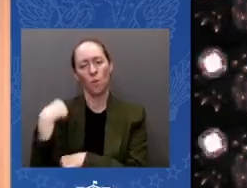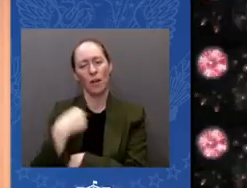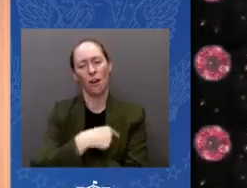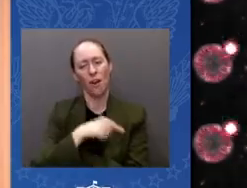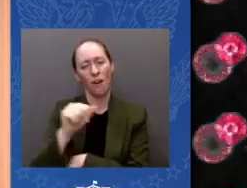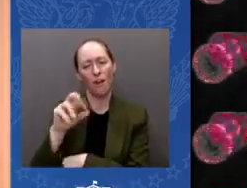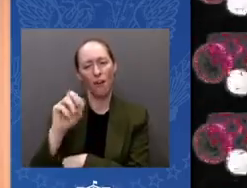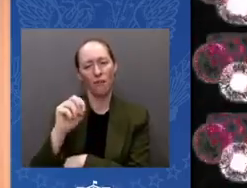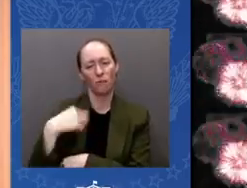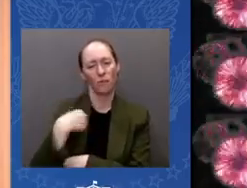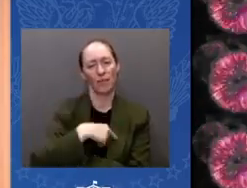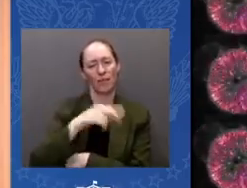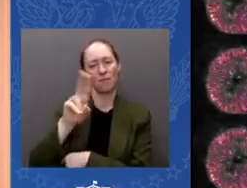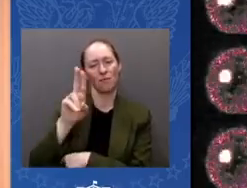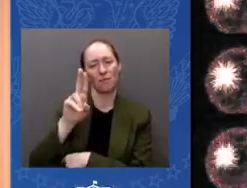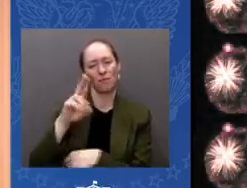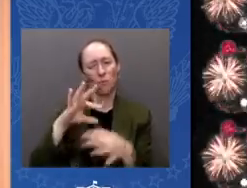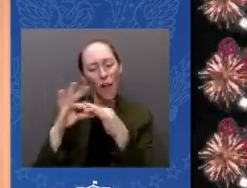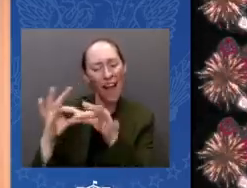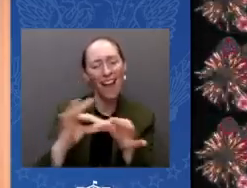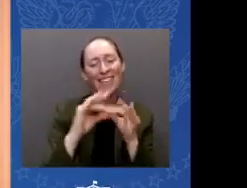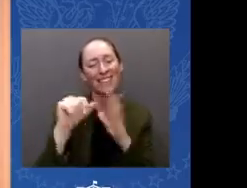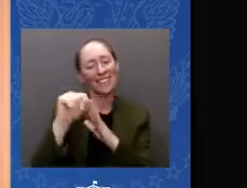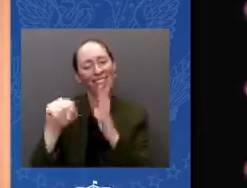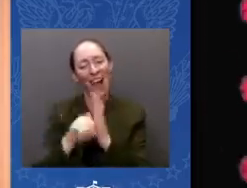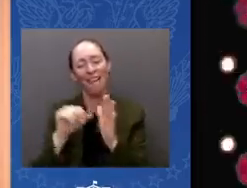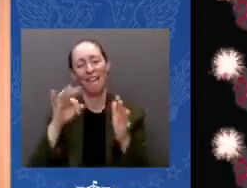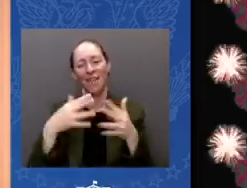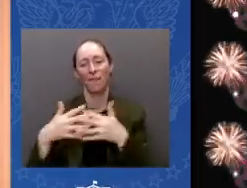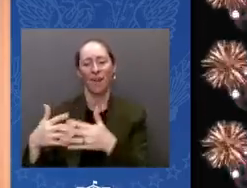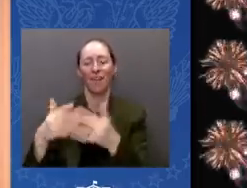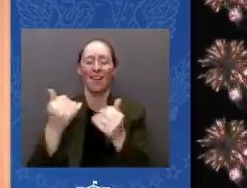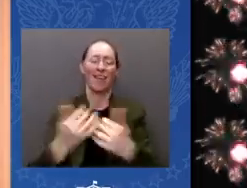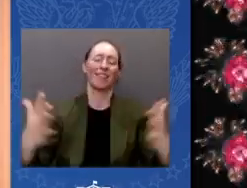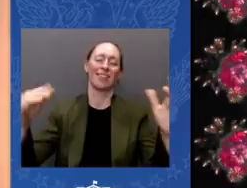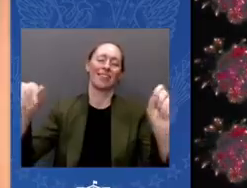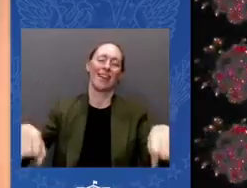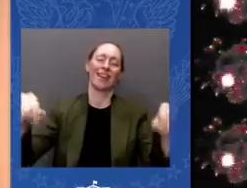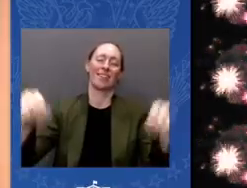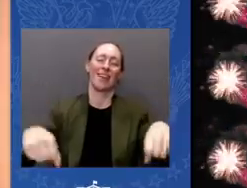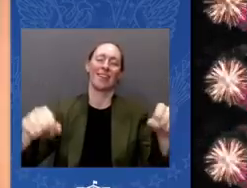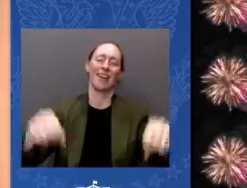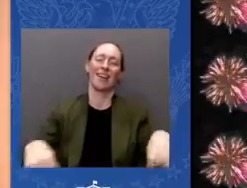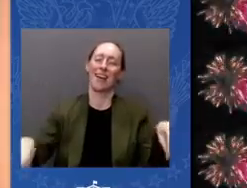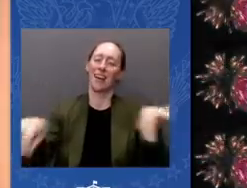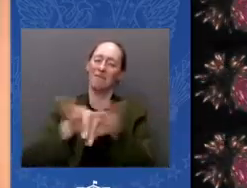So happy Diwali to all your families, and God bless you and protect you.